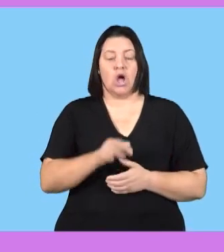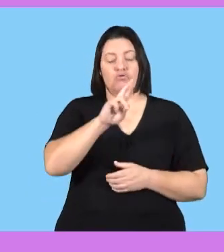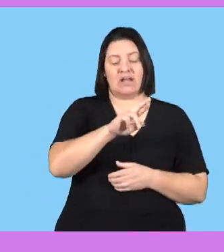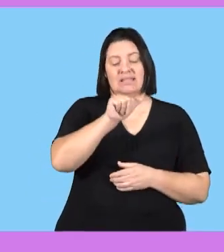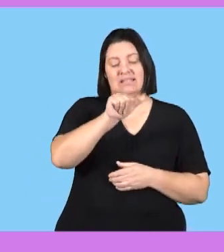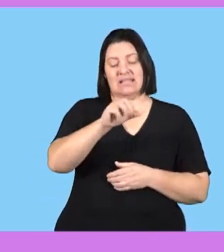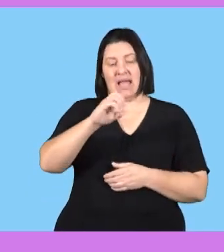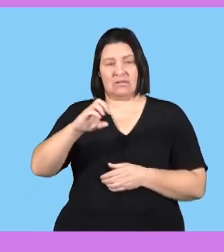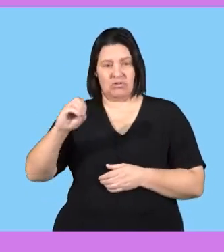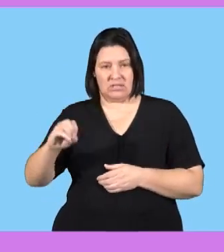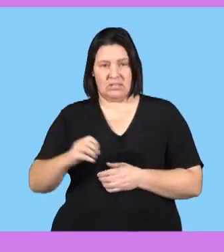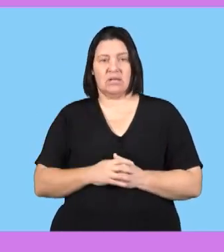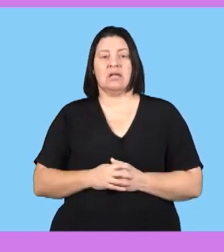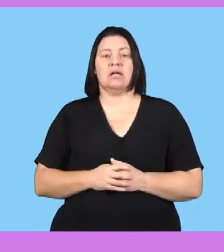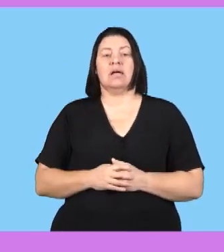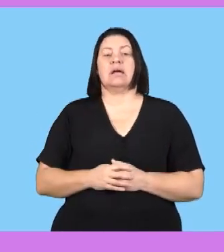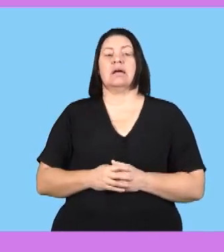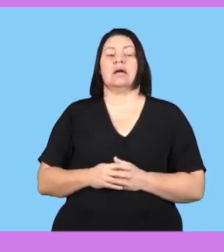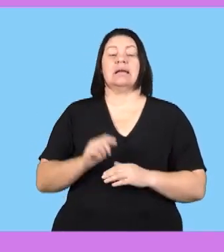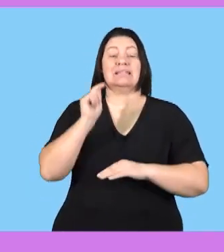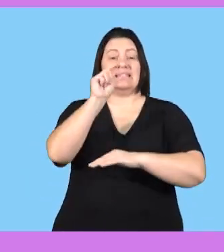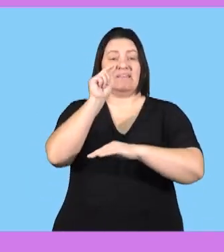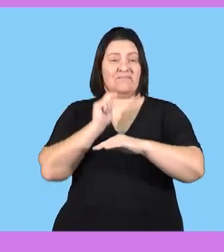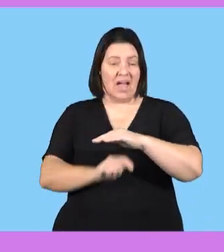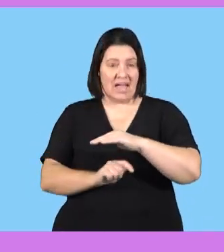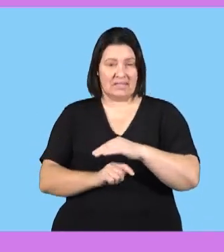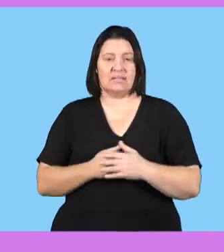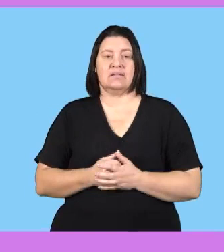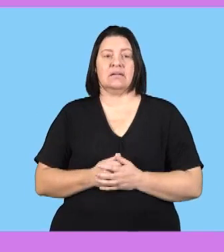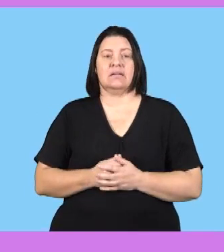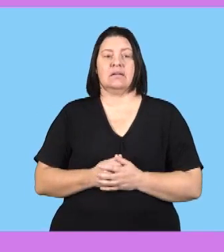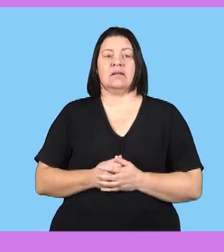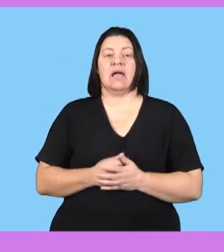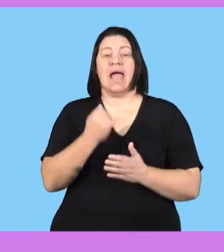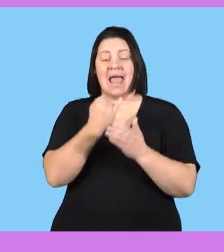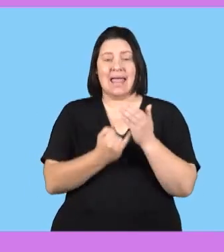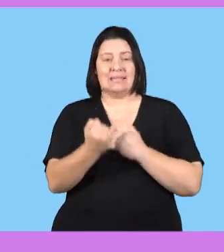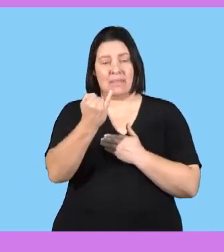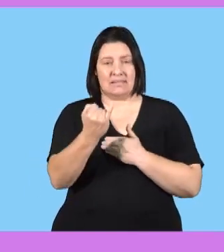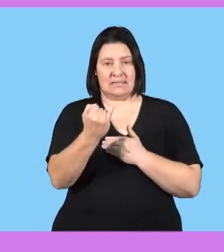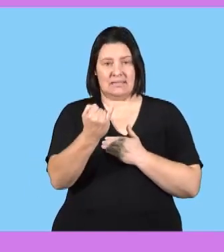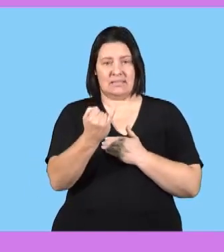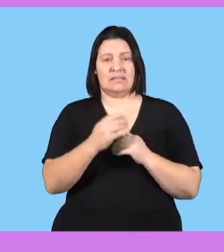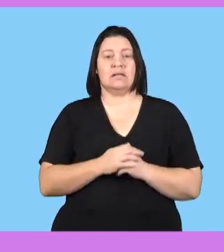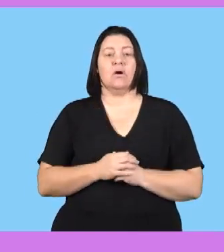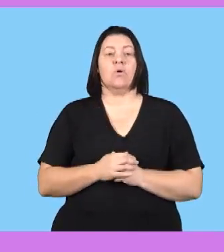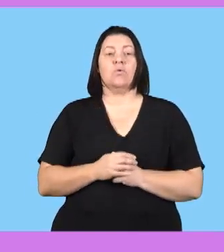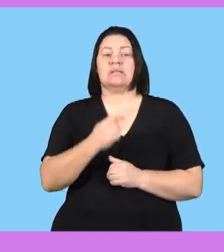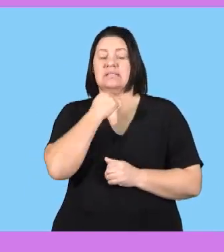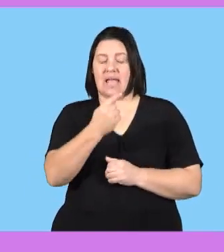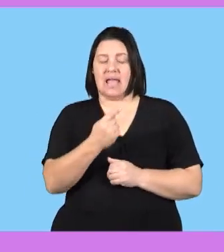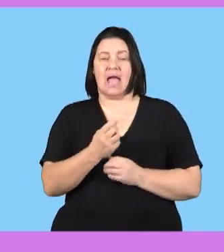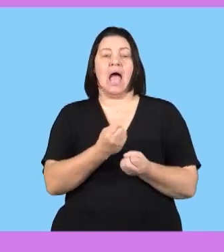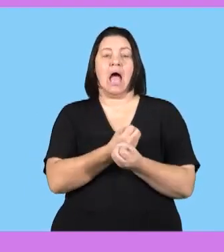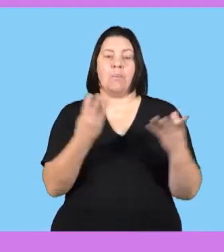cost is 600 rand, and then we divide this by the independent variable, of which we can